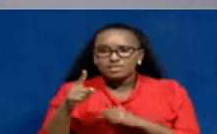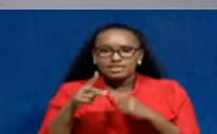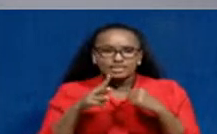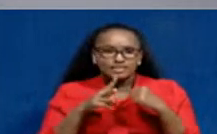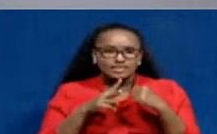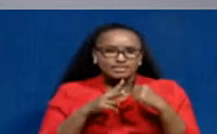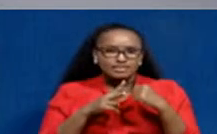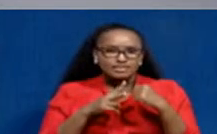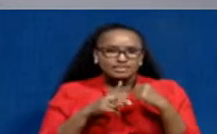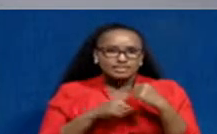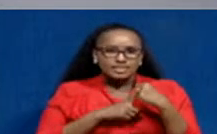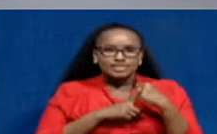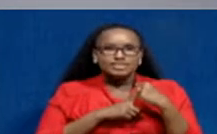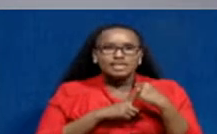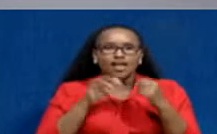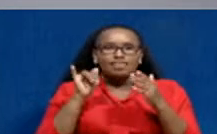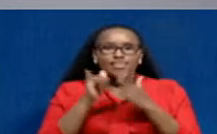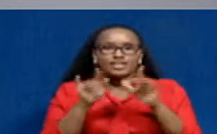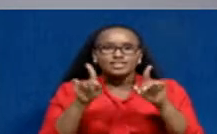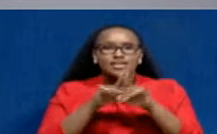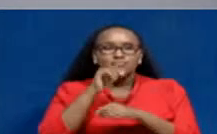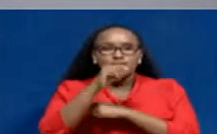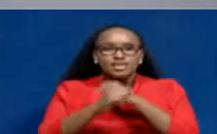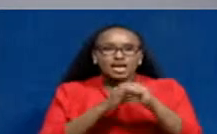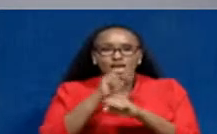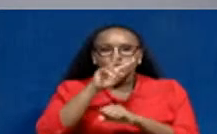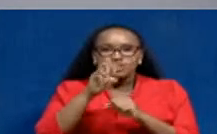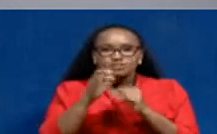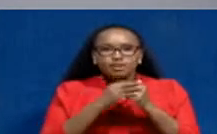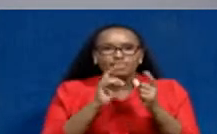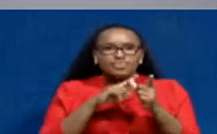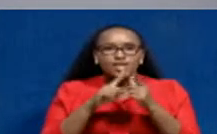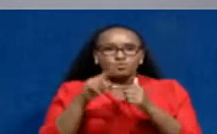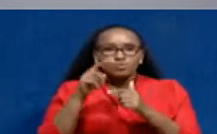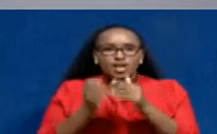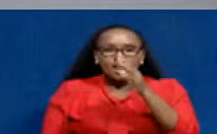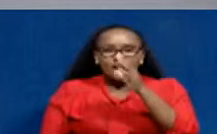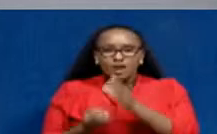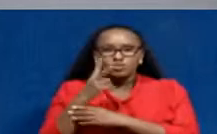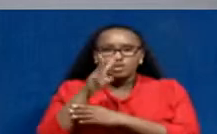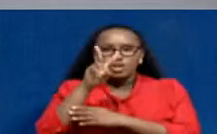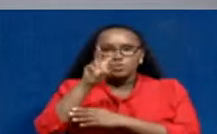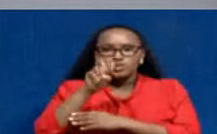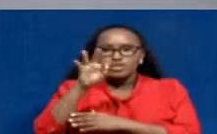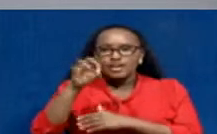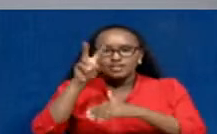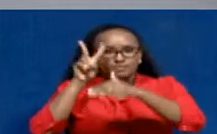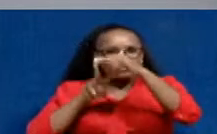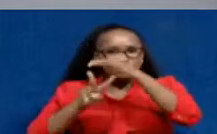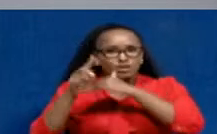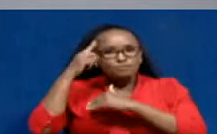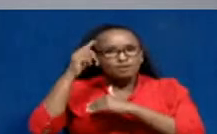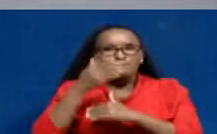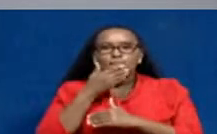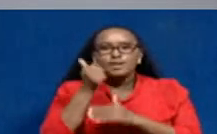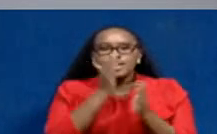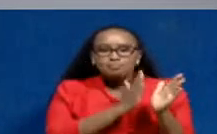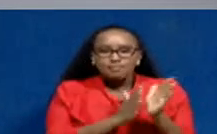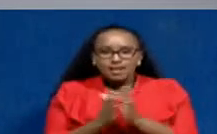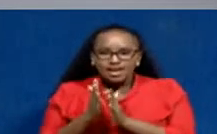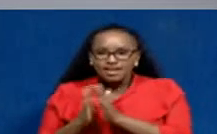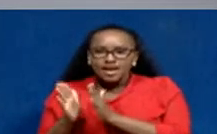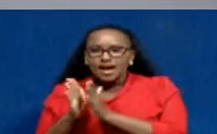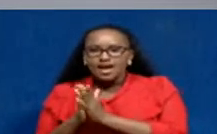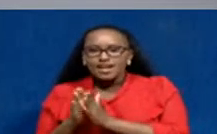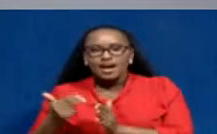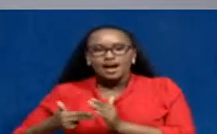year, our Vision 2030 was launched, setting the stage for better planning and